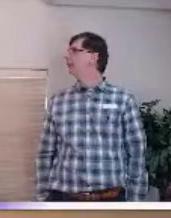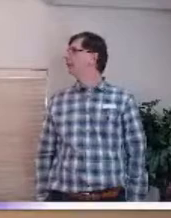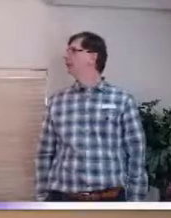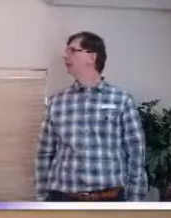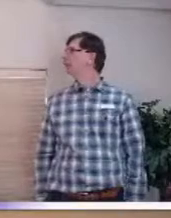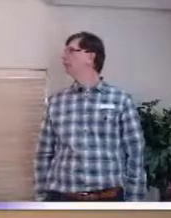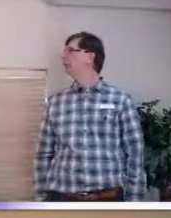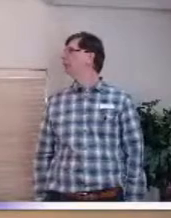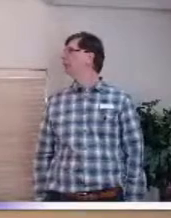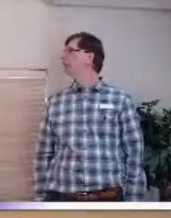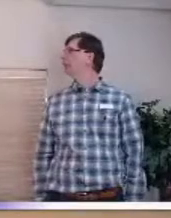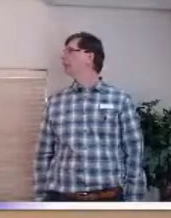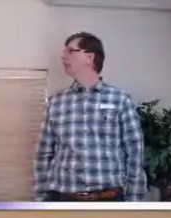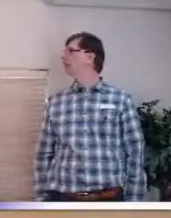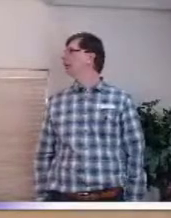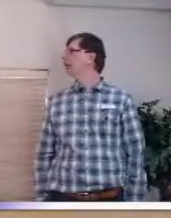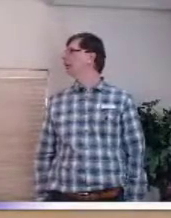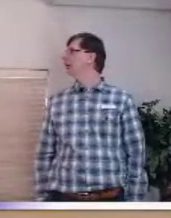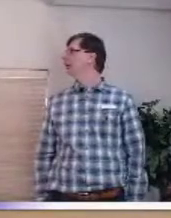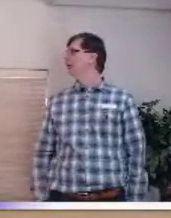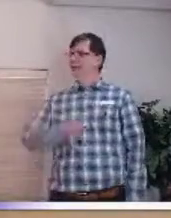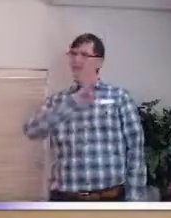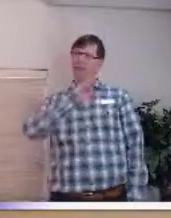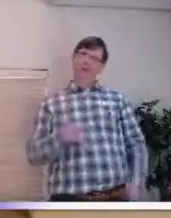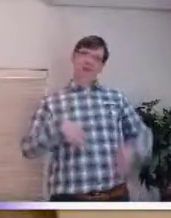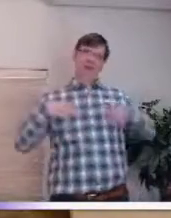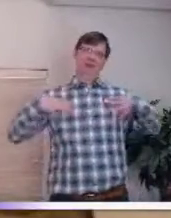Give me some of that Jackson feel good music,